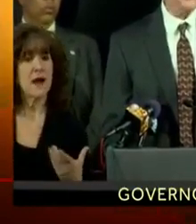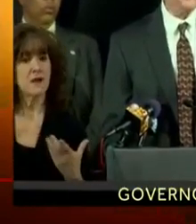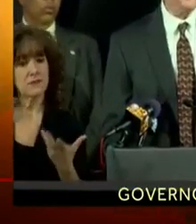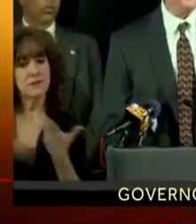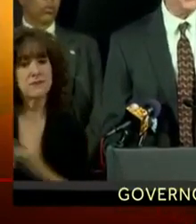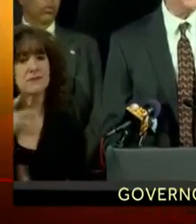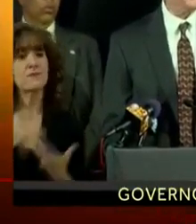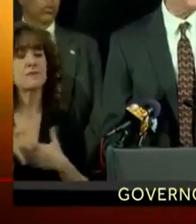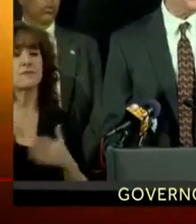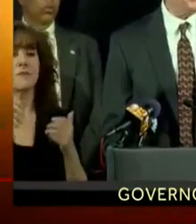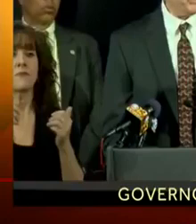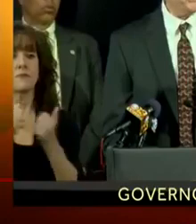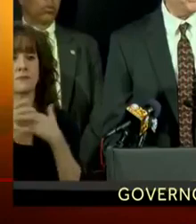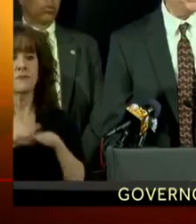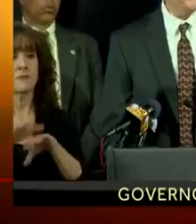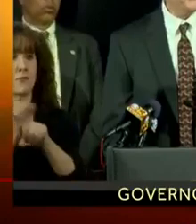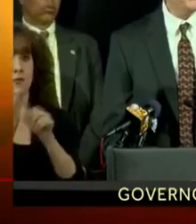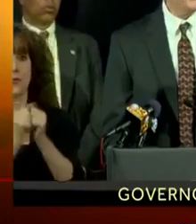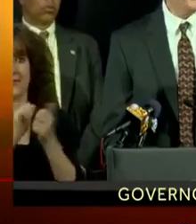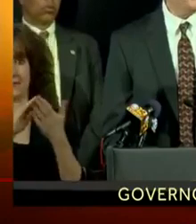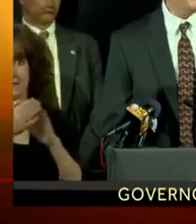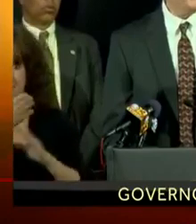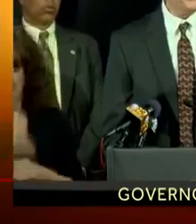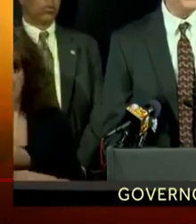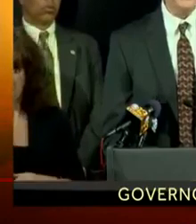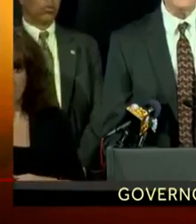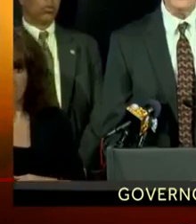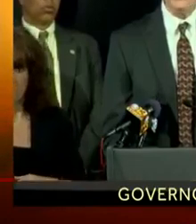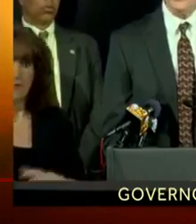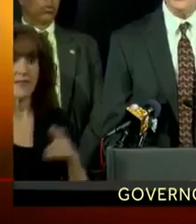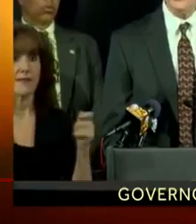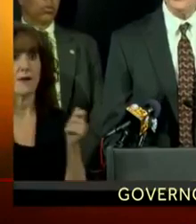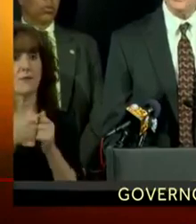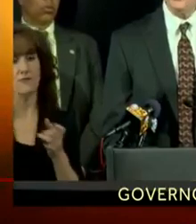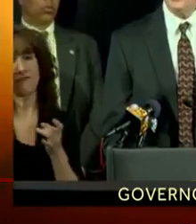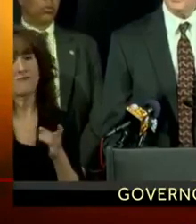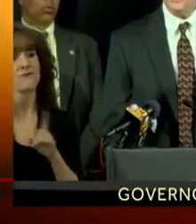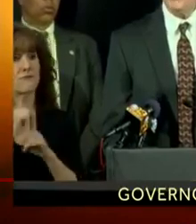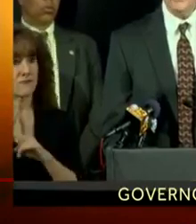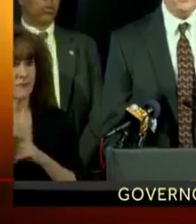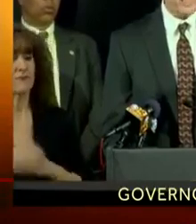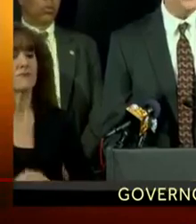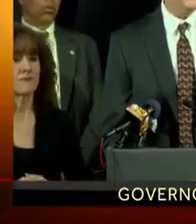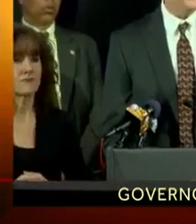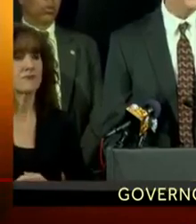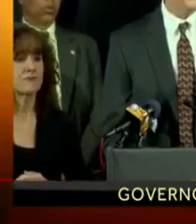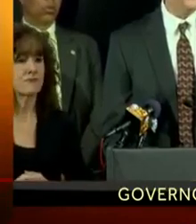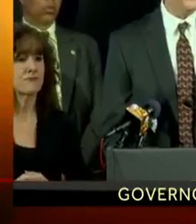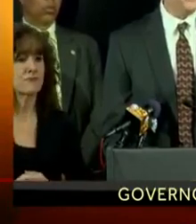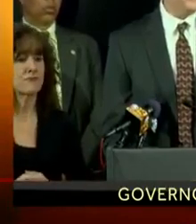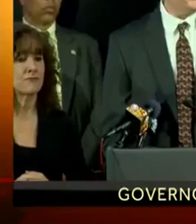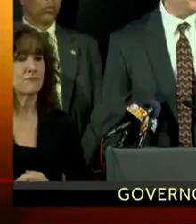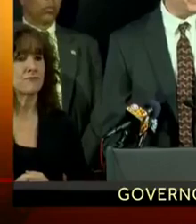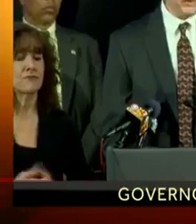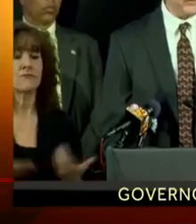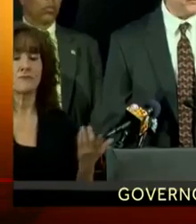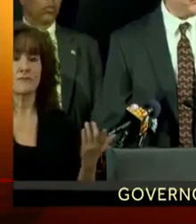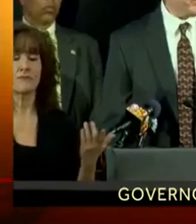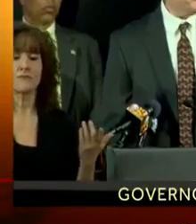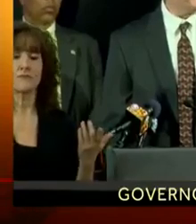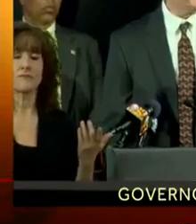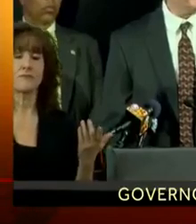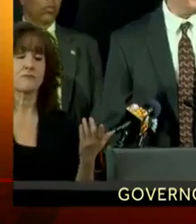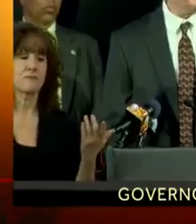integrate our actions with the city of Baltimore as they dealt with this situation. We've had